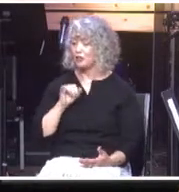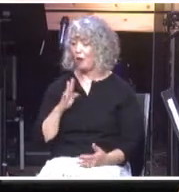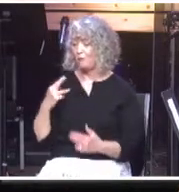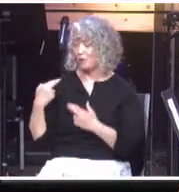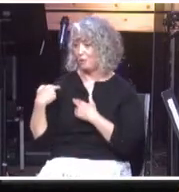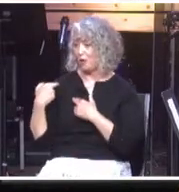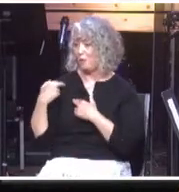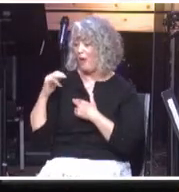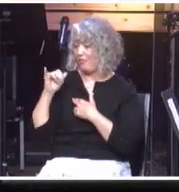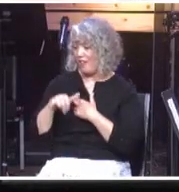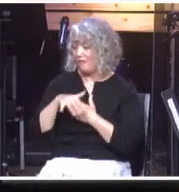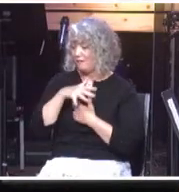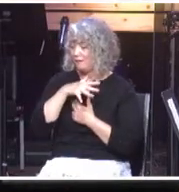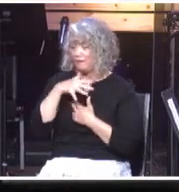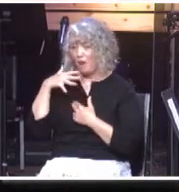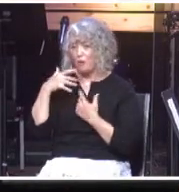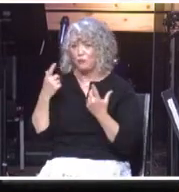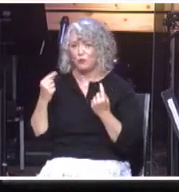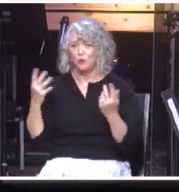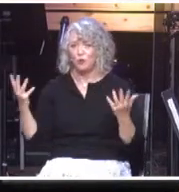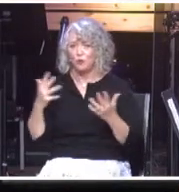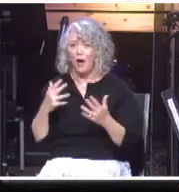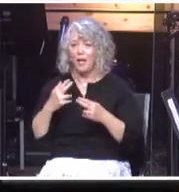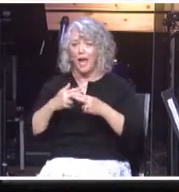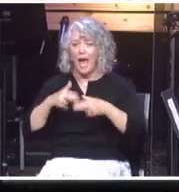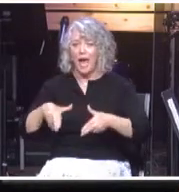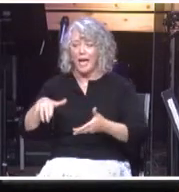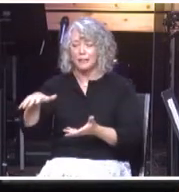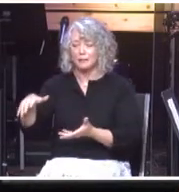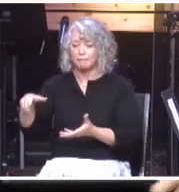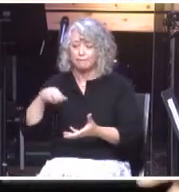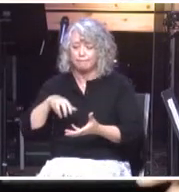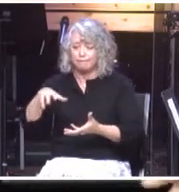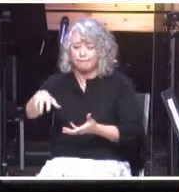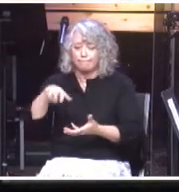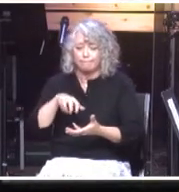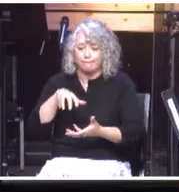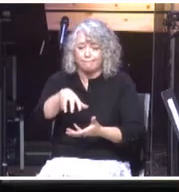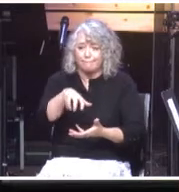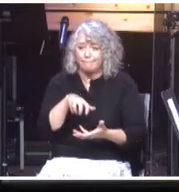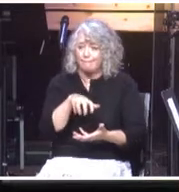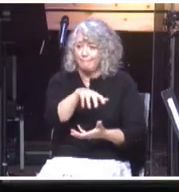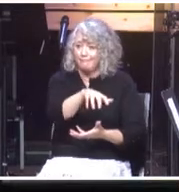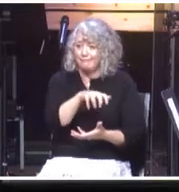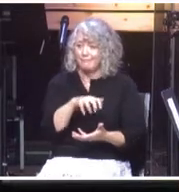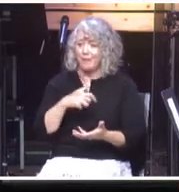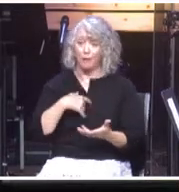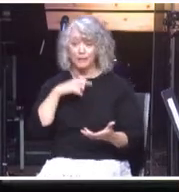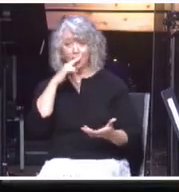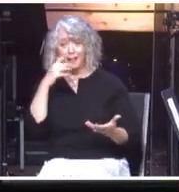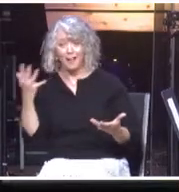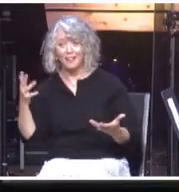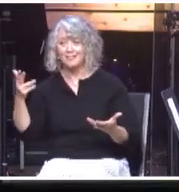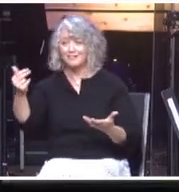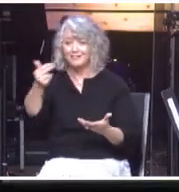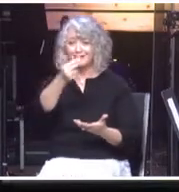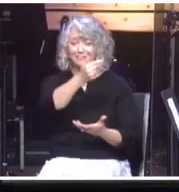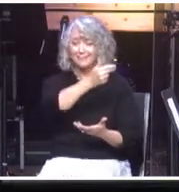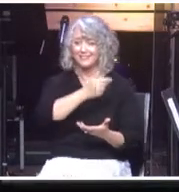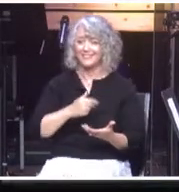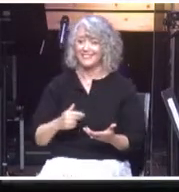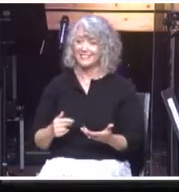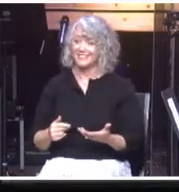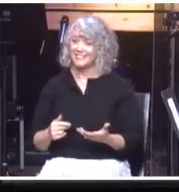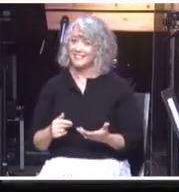farm was to gather eggs. Yes, you know, I was a kid. It